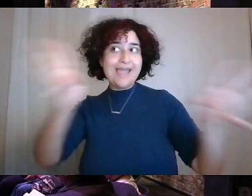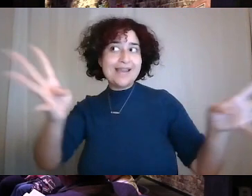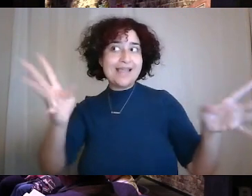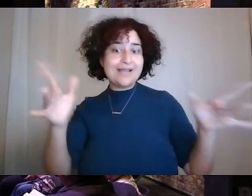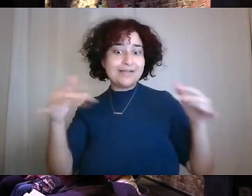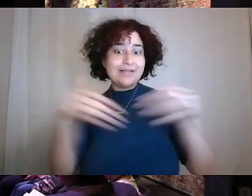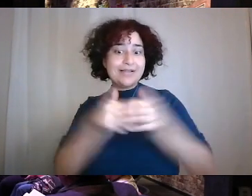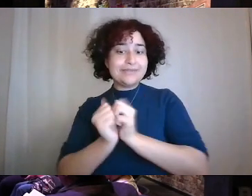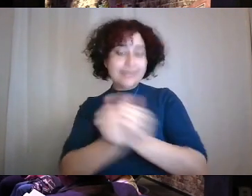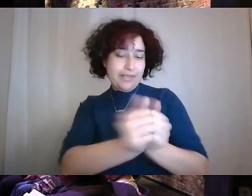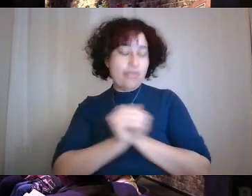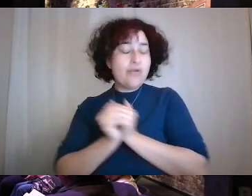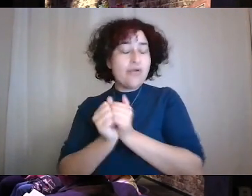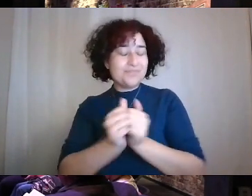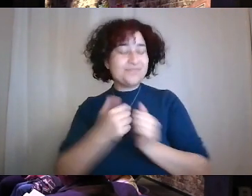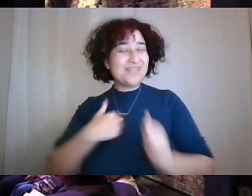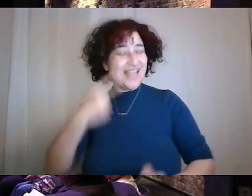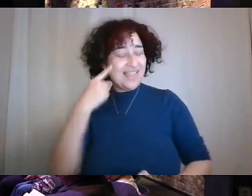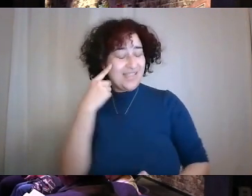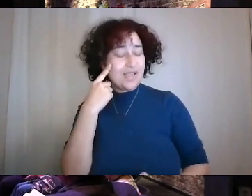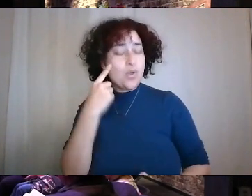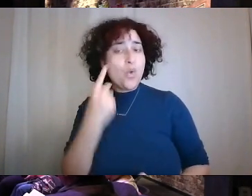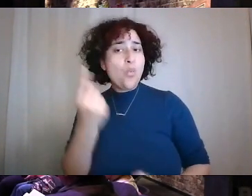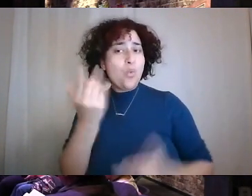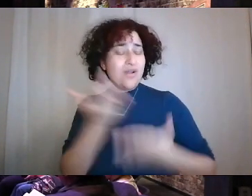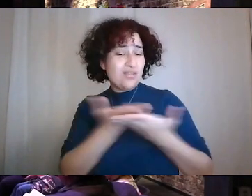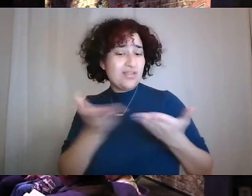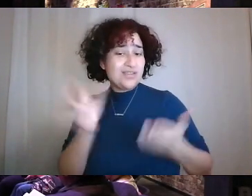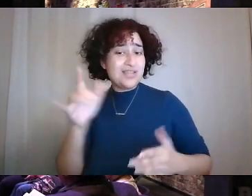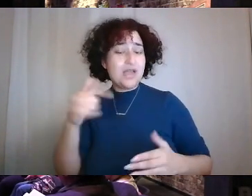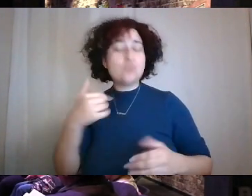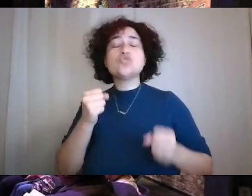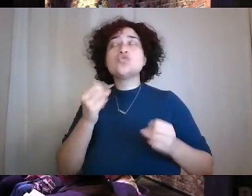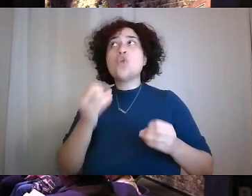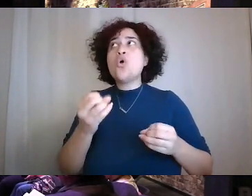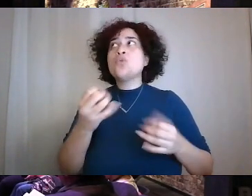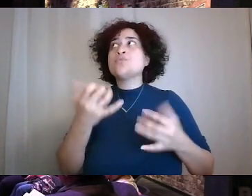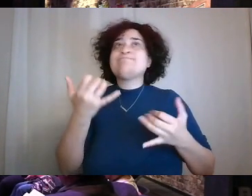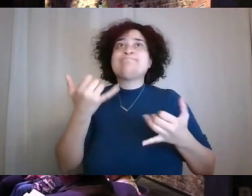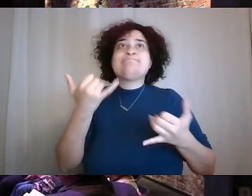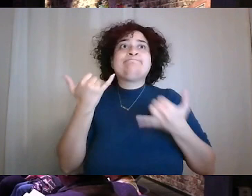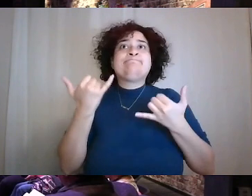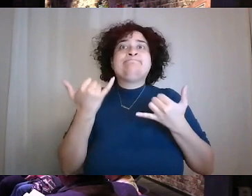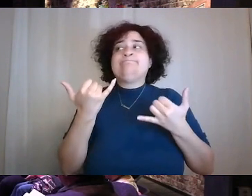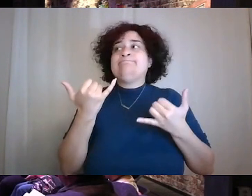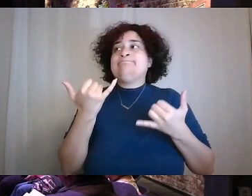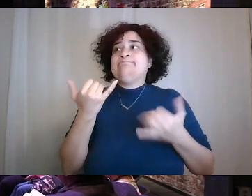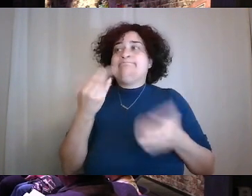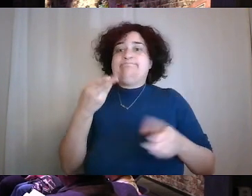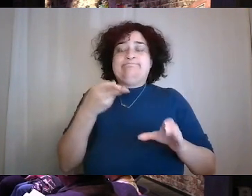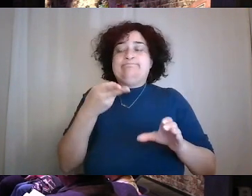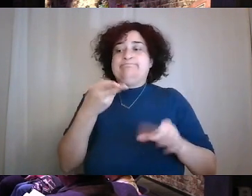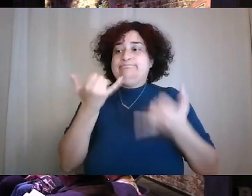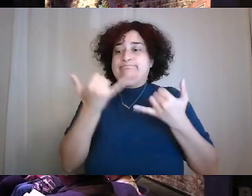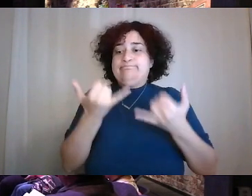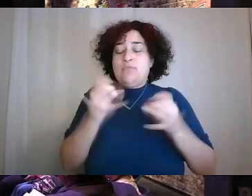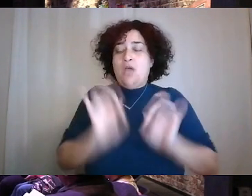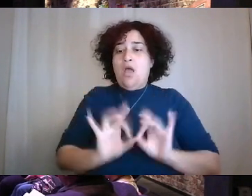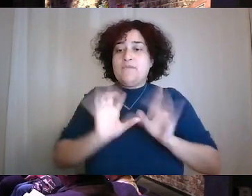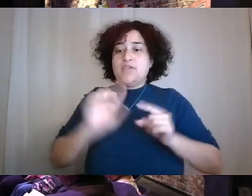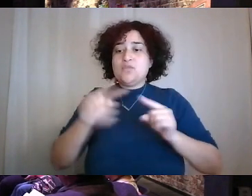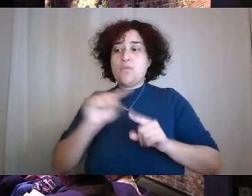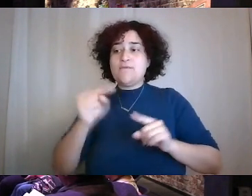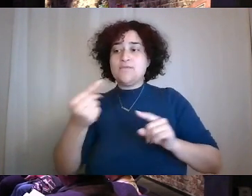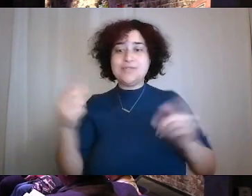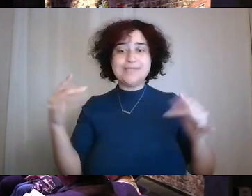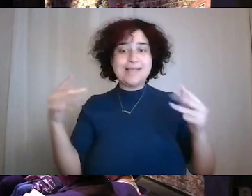think one of the things that was so present when we first gathered was